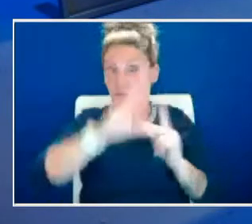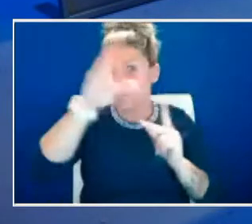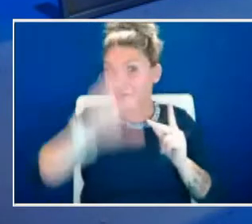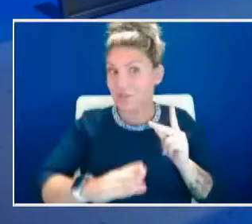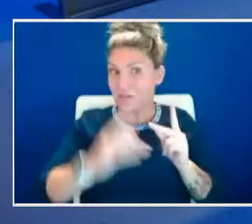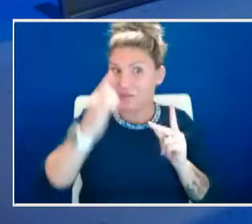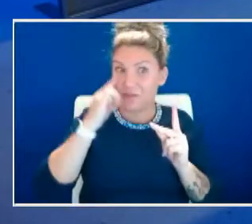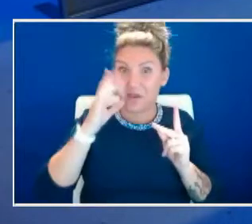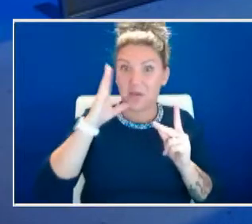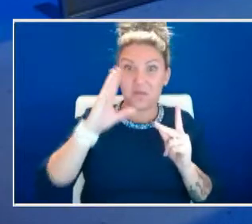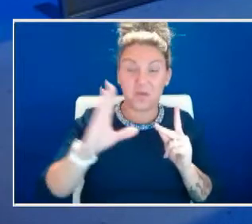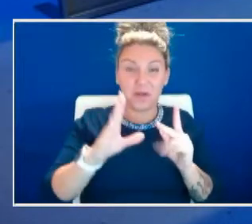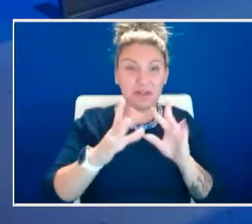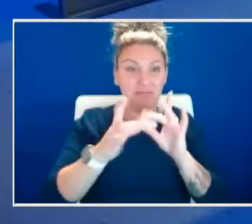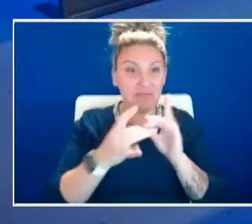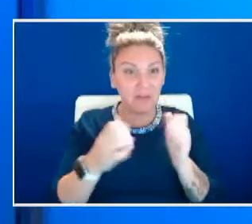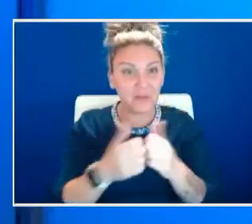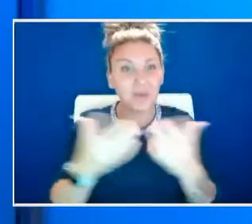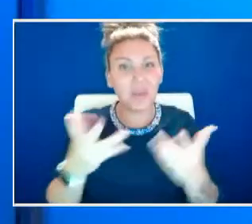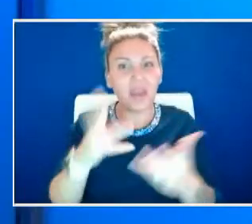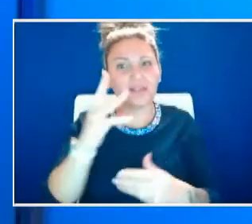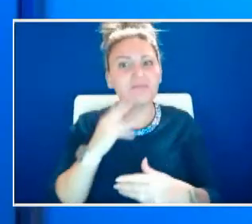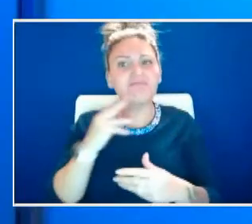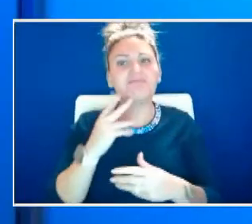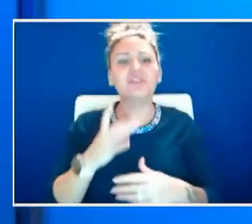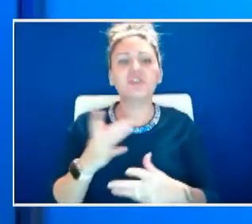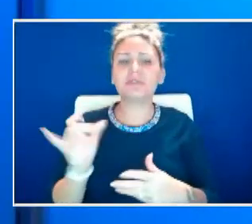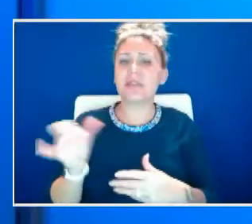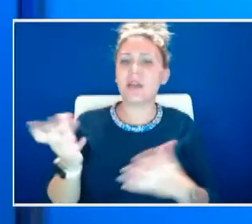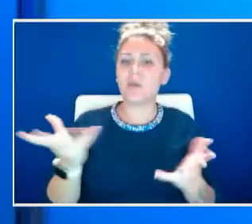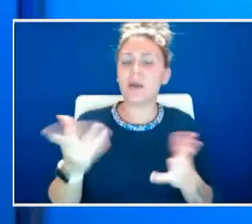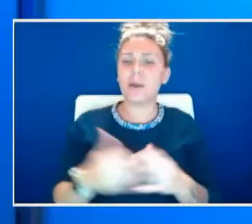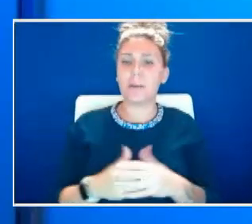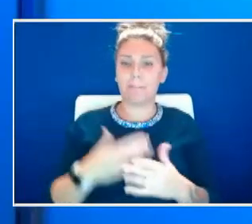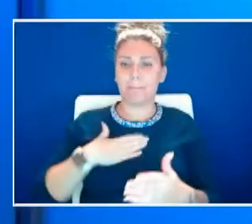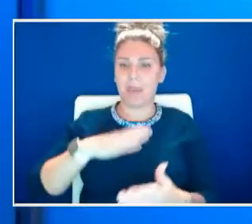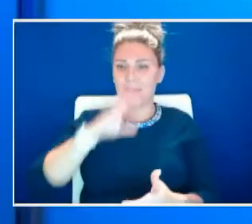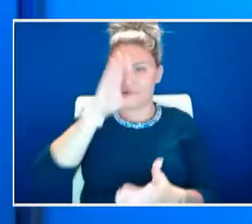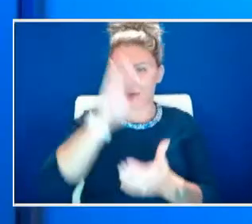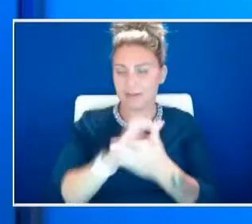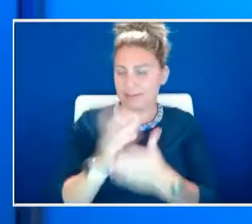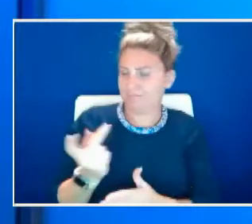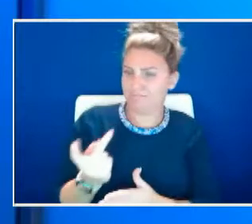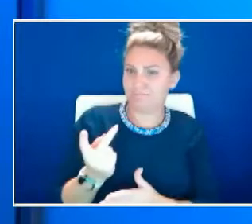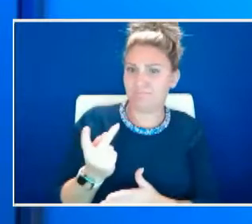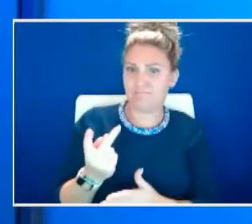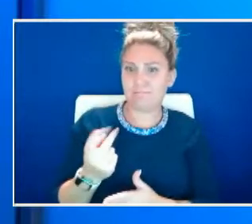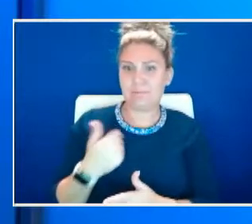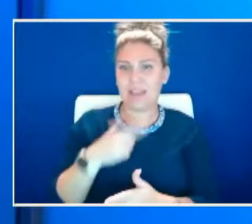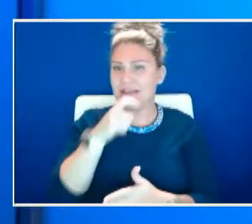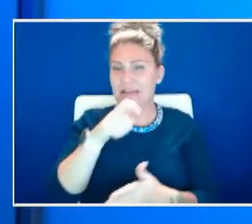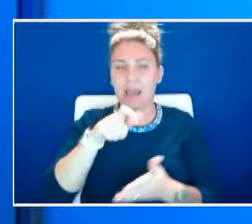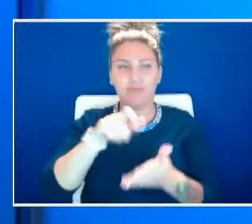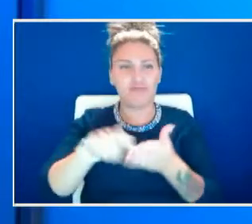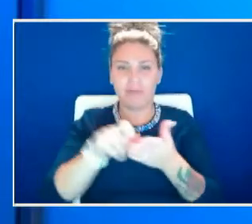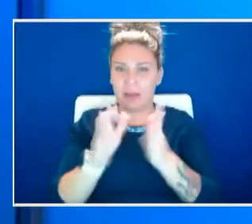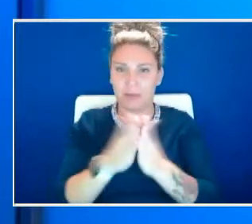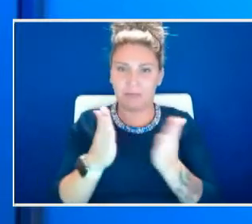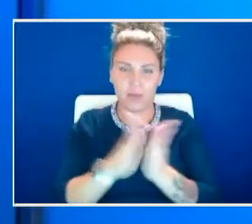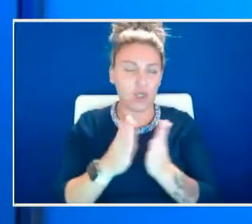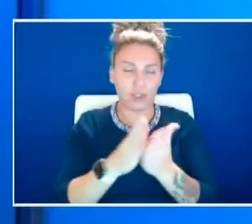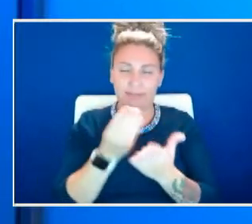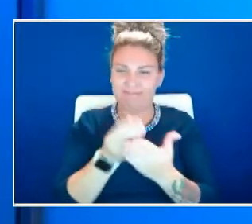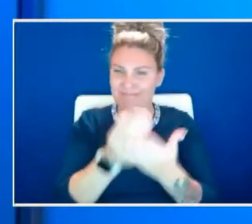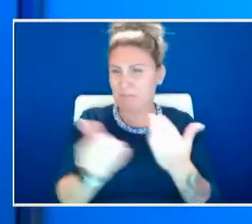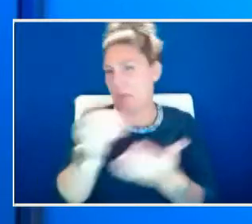would. What has that experience been like? Well, my husband and I didn't write the book to make money, and so we have